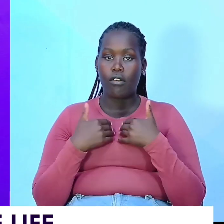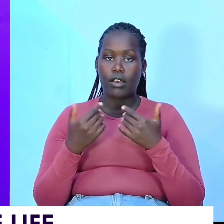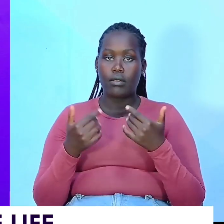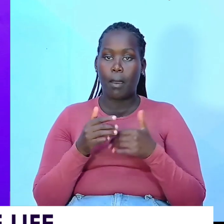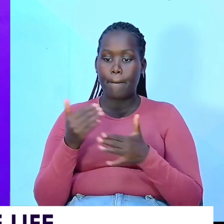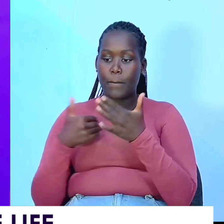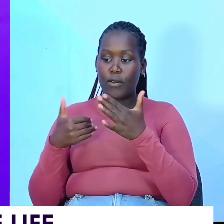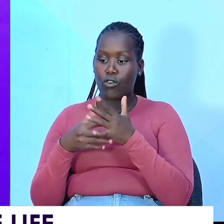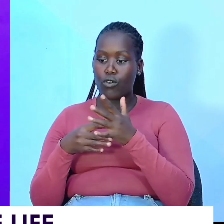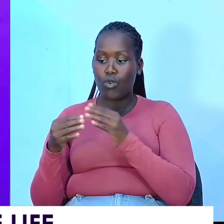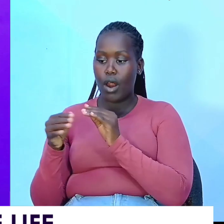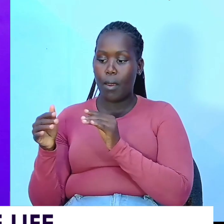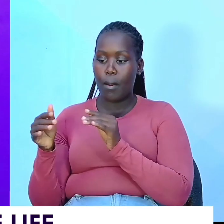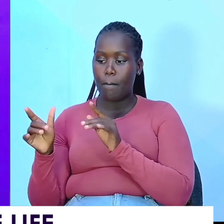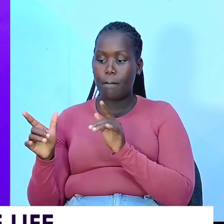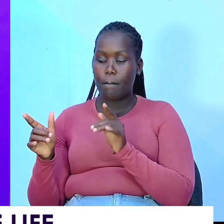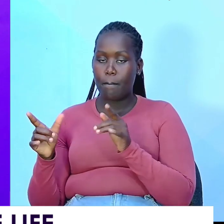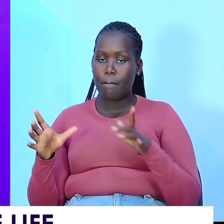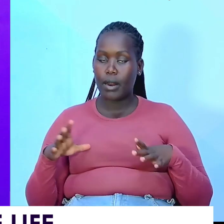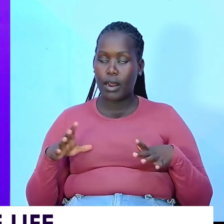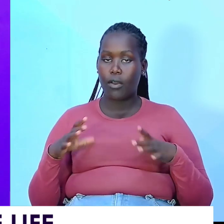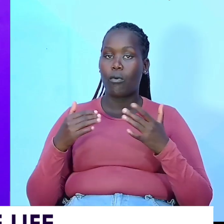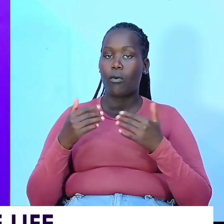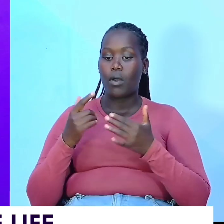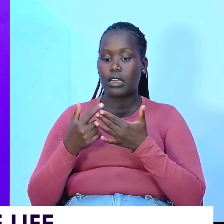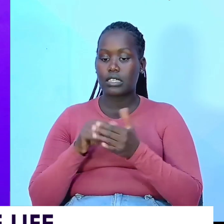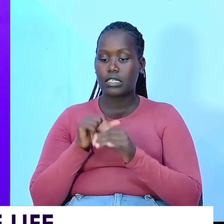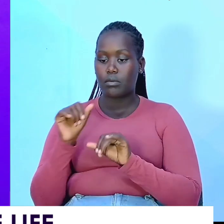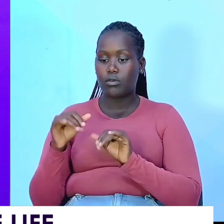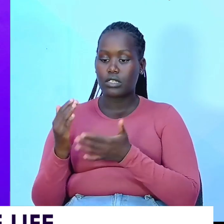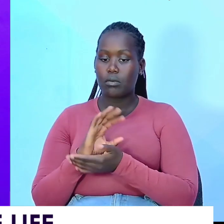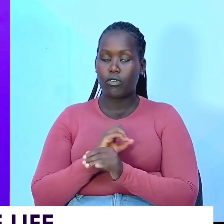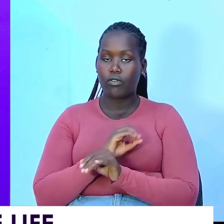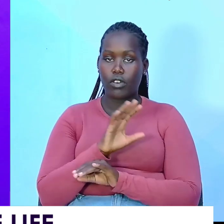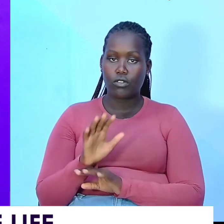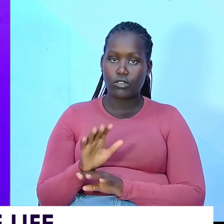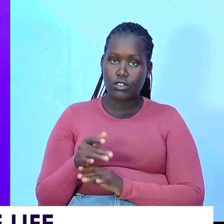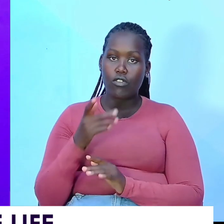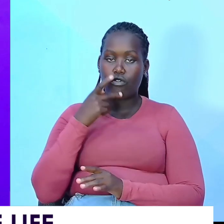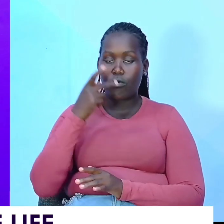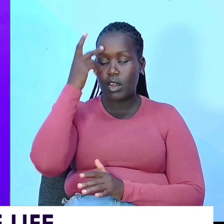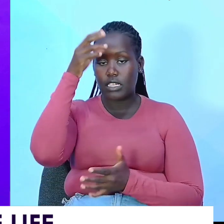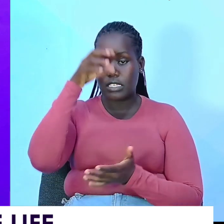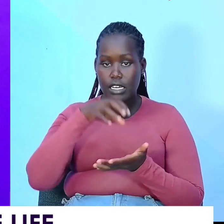at some of the causes of parenting crisis.